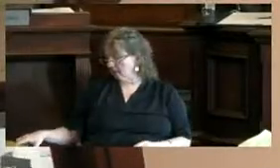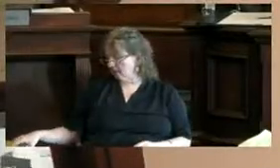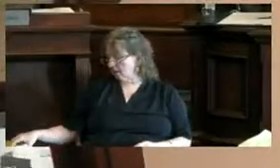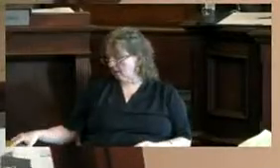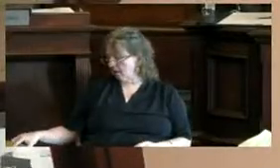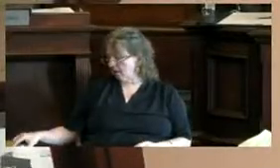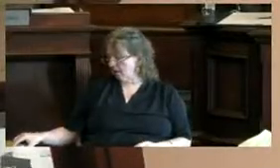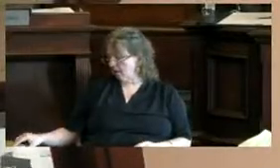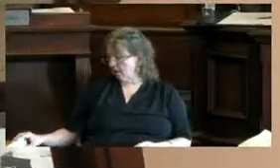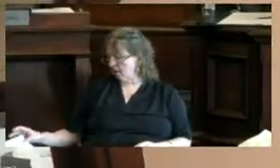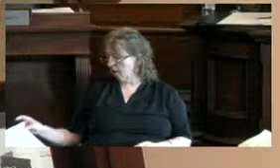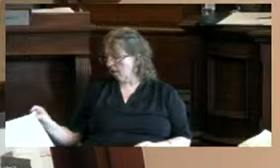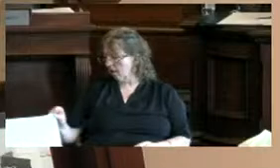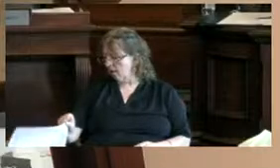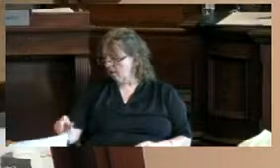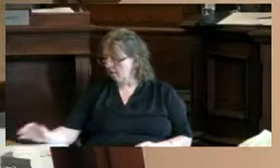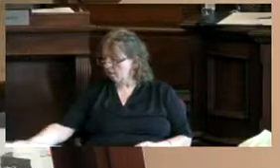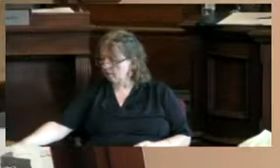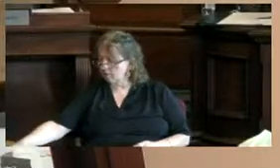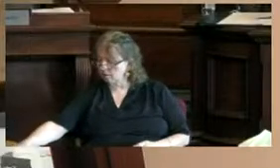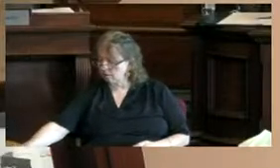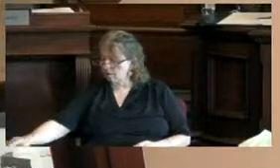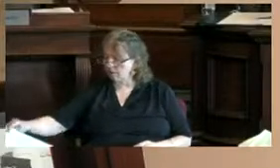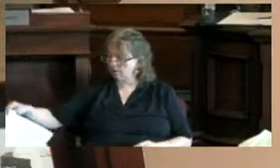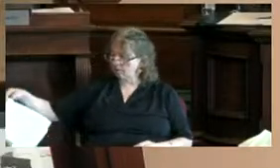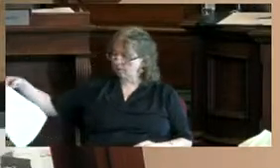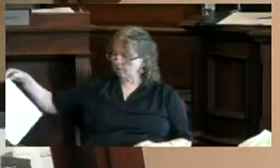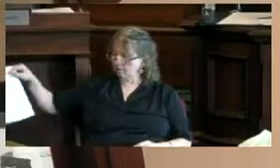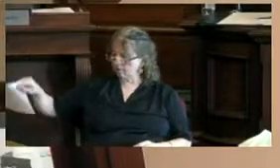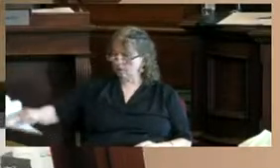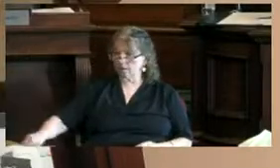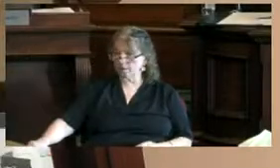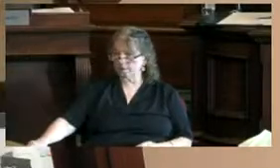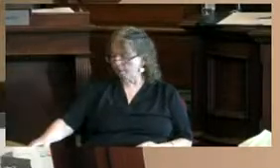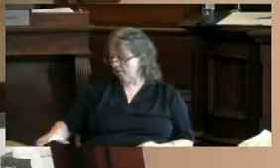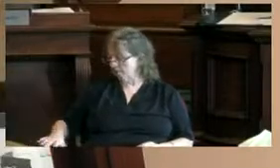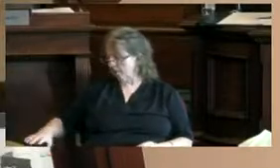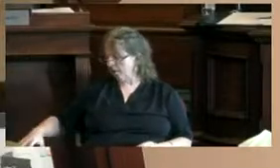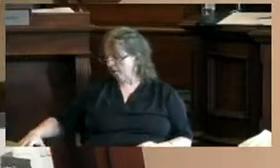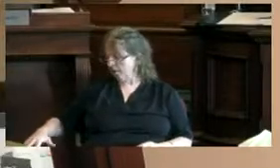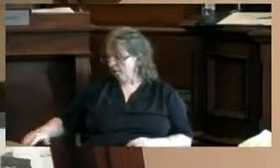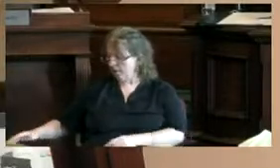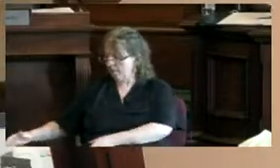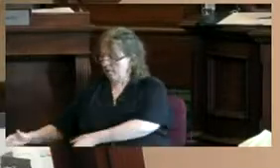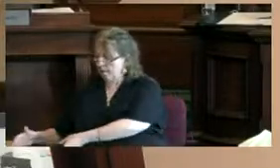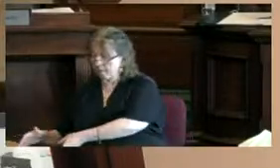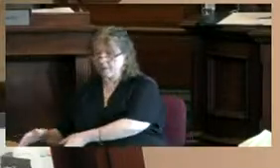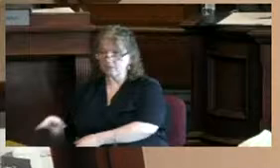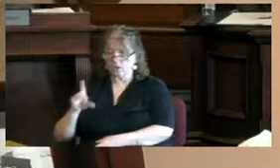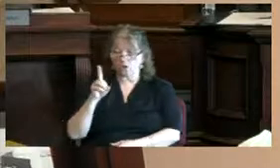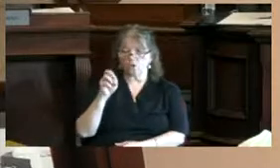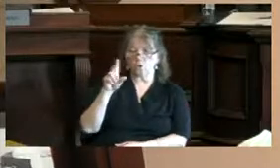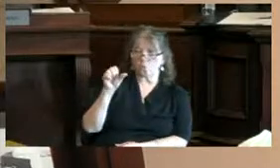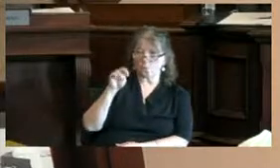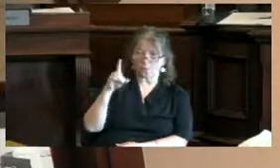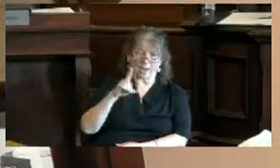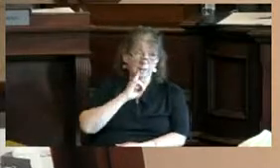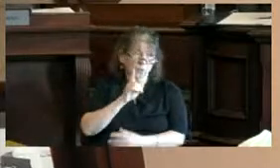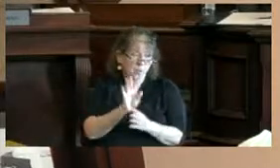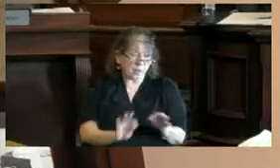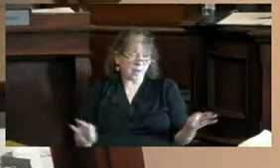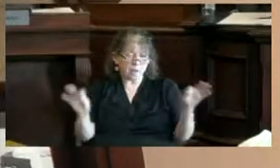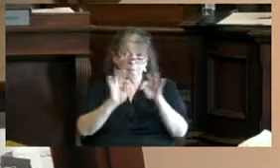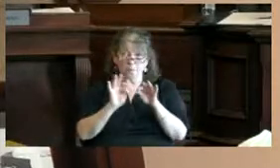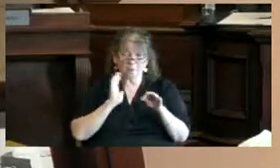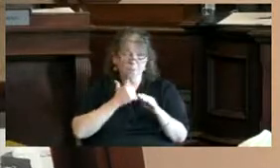about this project. I know that Duran Eastman is a significant importance to the community, and it's an important amenity for